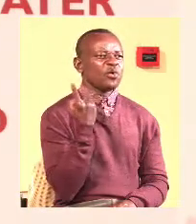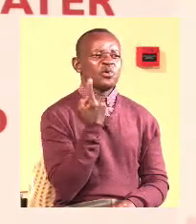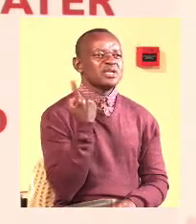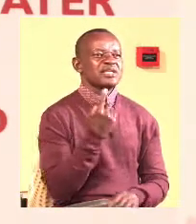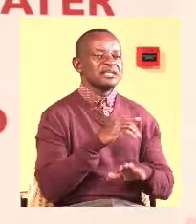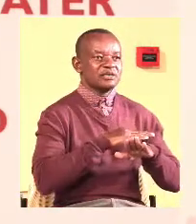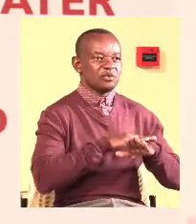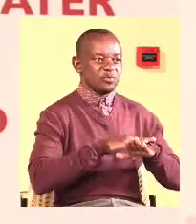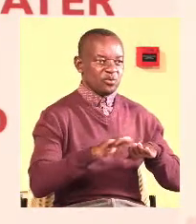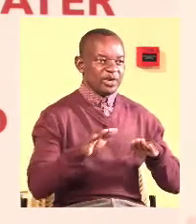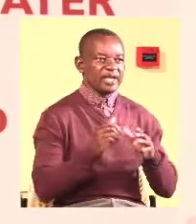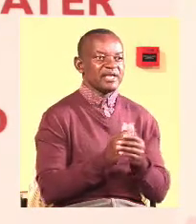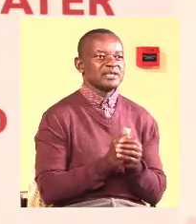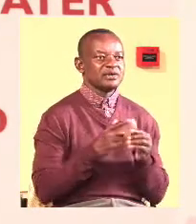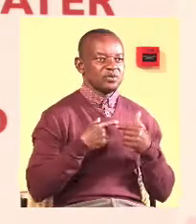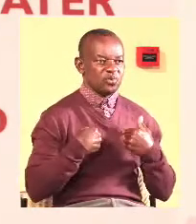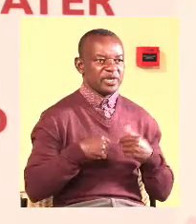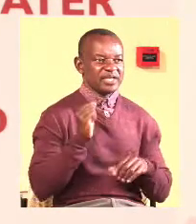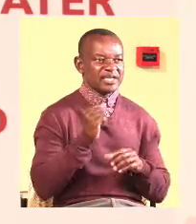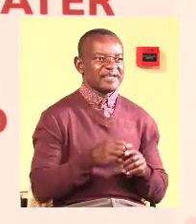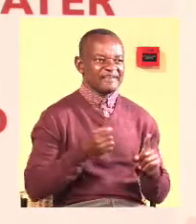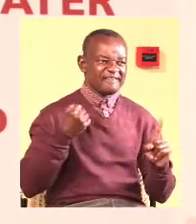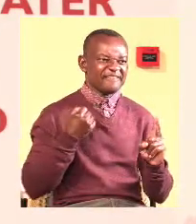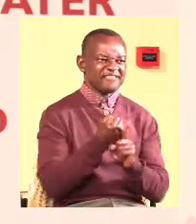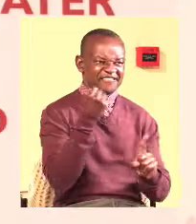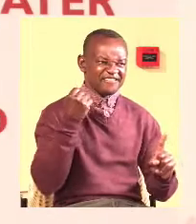this pandemic. And